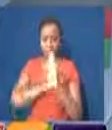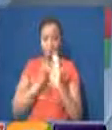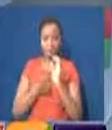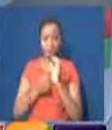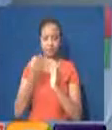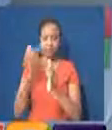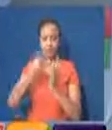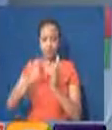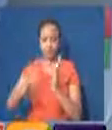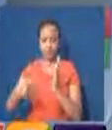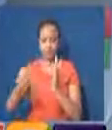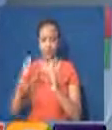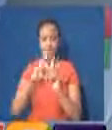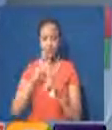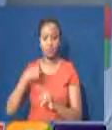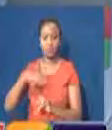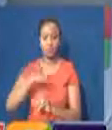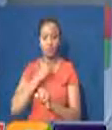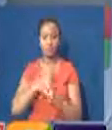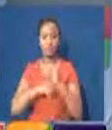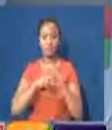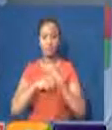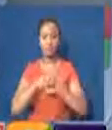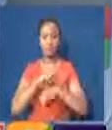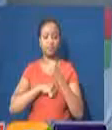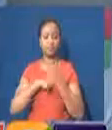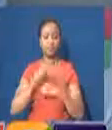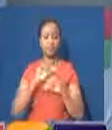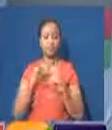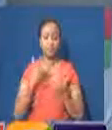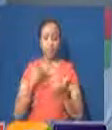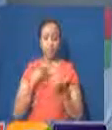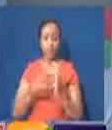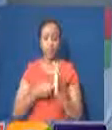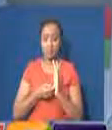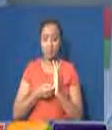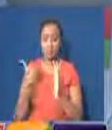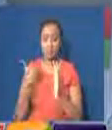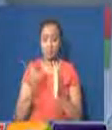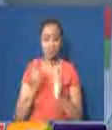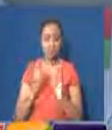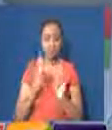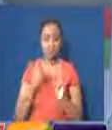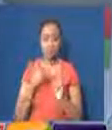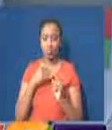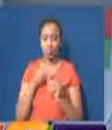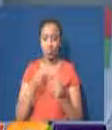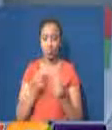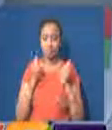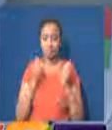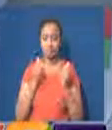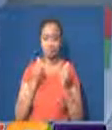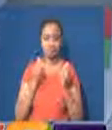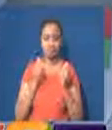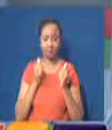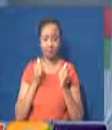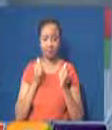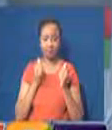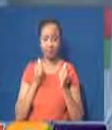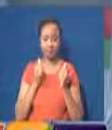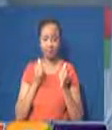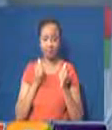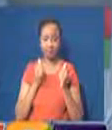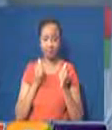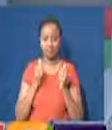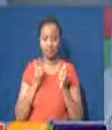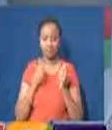we are doing, just to assure the country, is not scrapping, is not killing learning areas as some people have